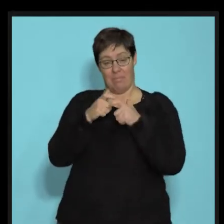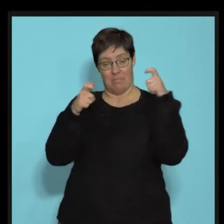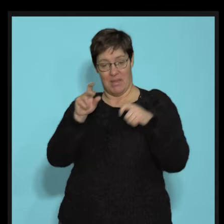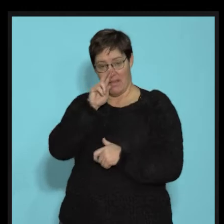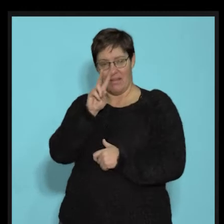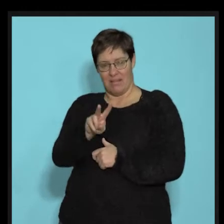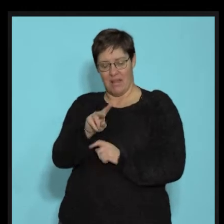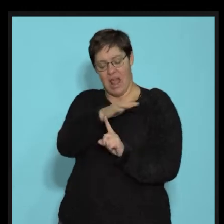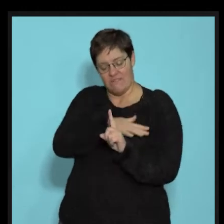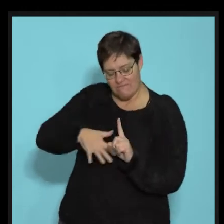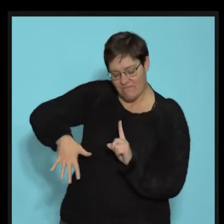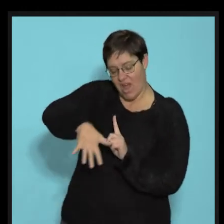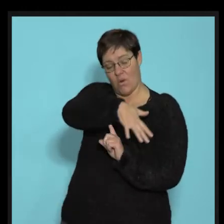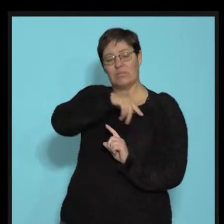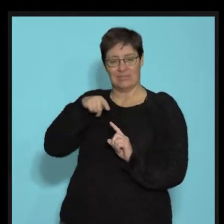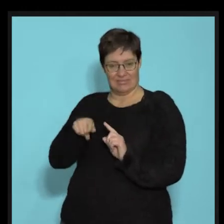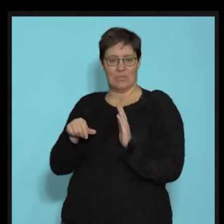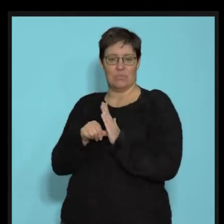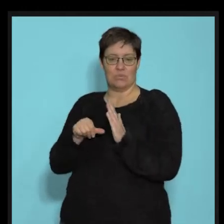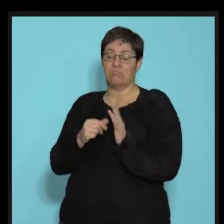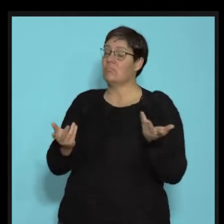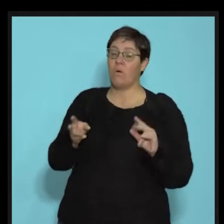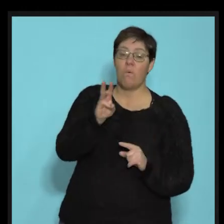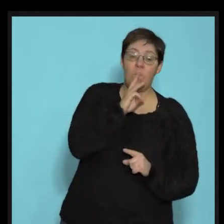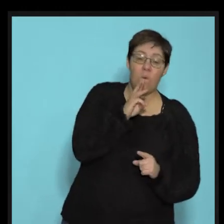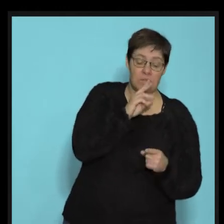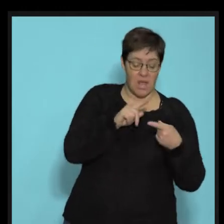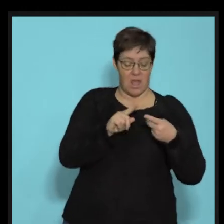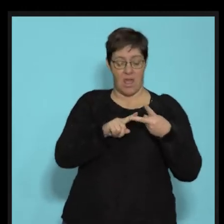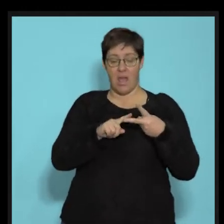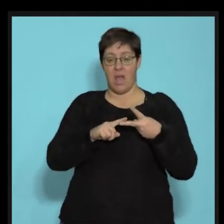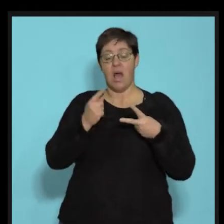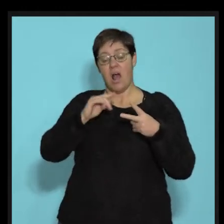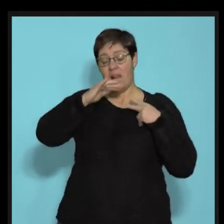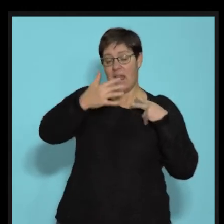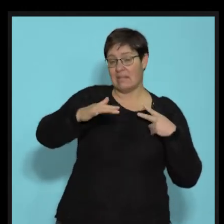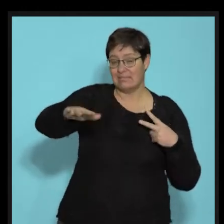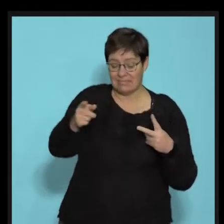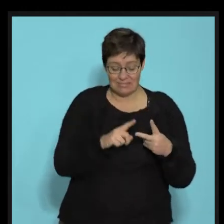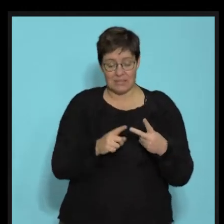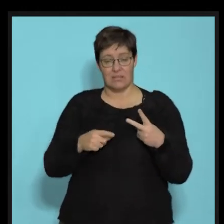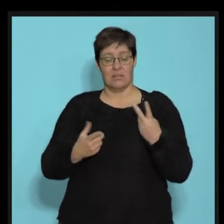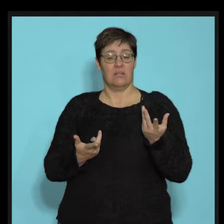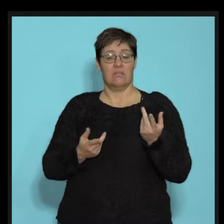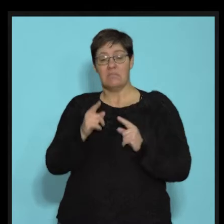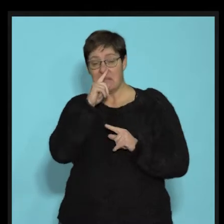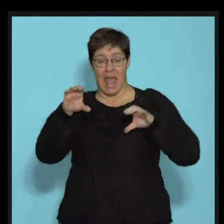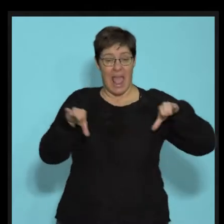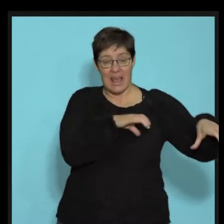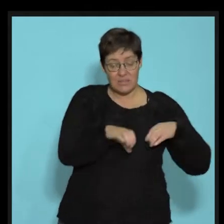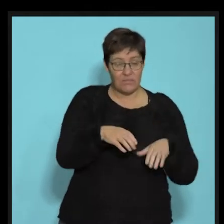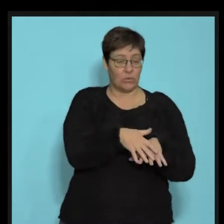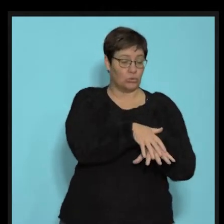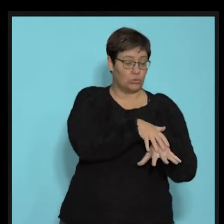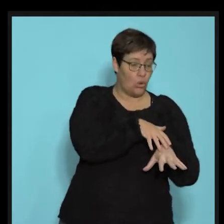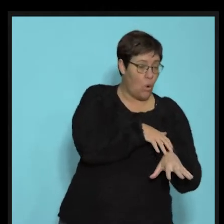their environment, okay? Is it water? Is it terrestrial? We also need to look at how active they are, right? If